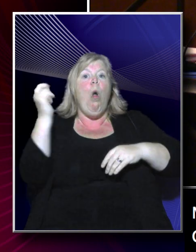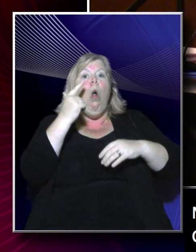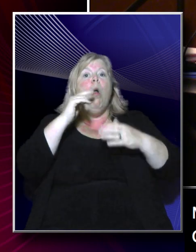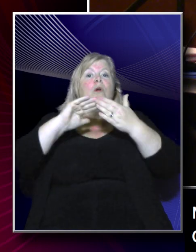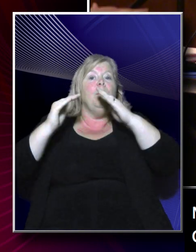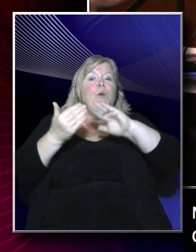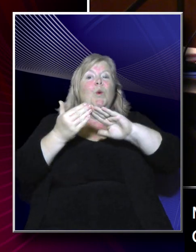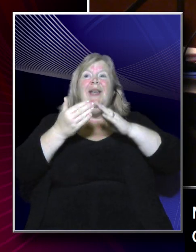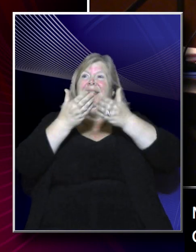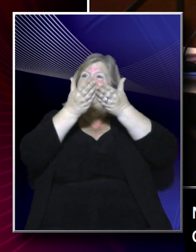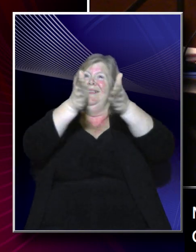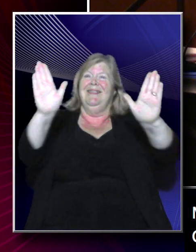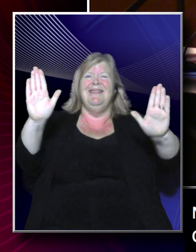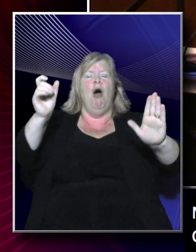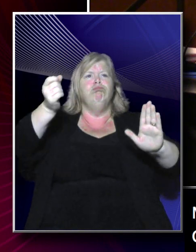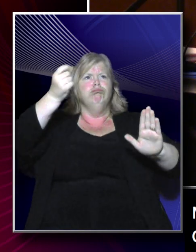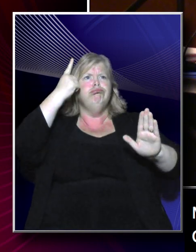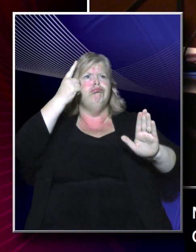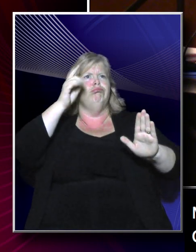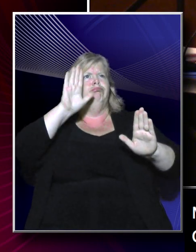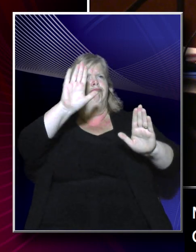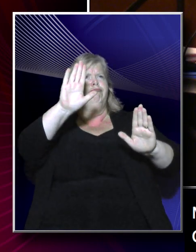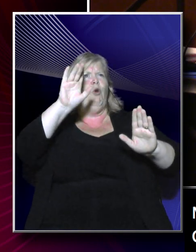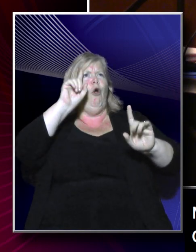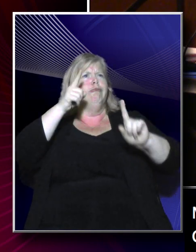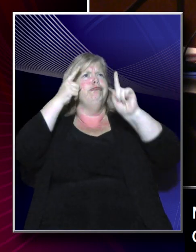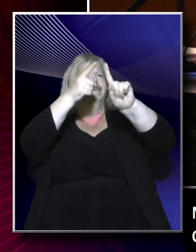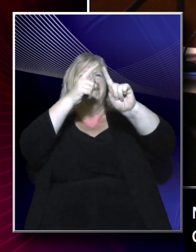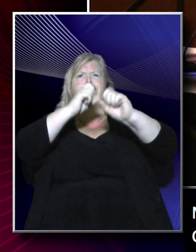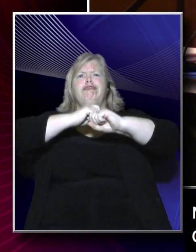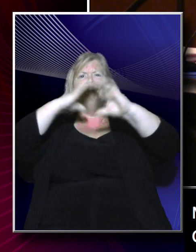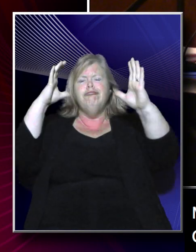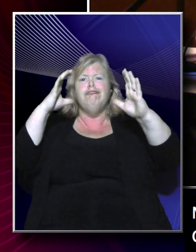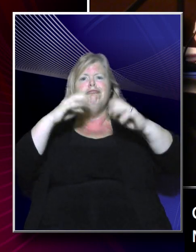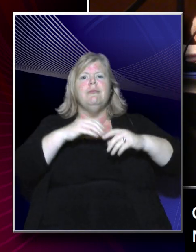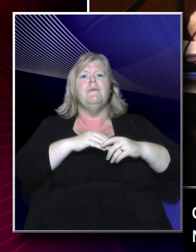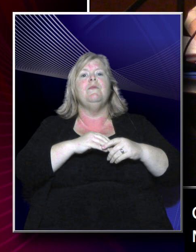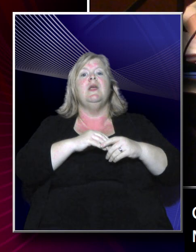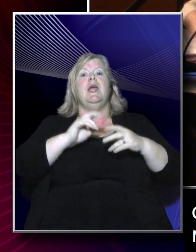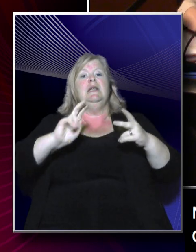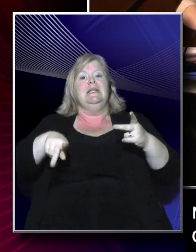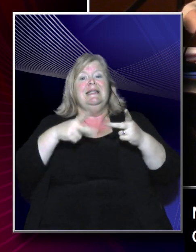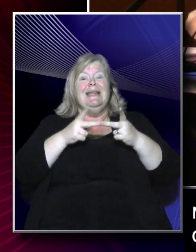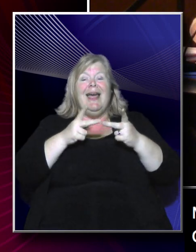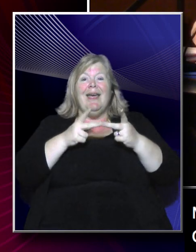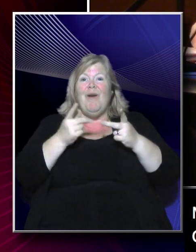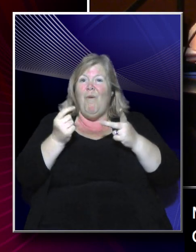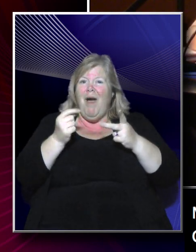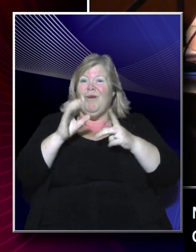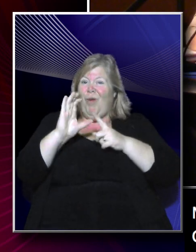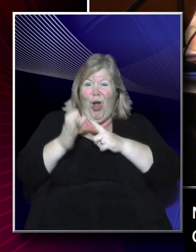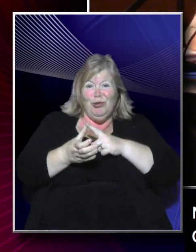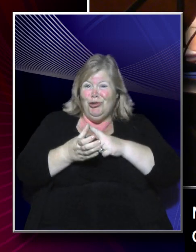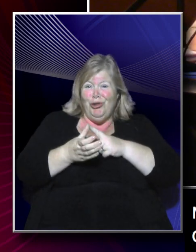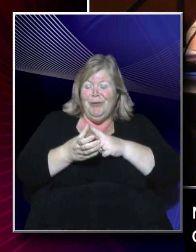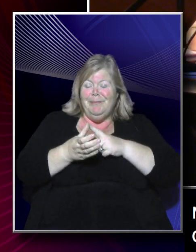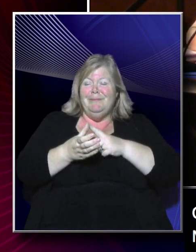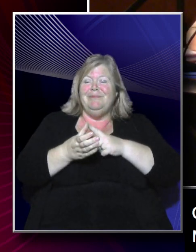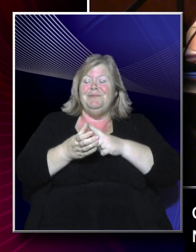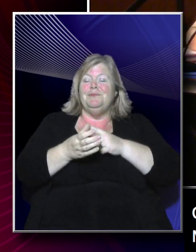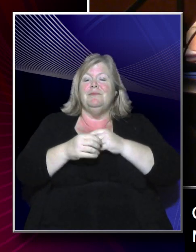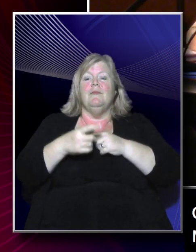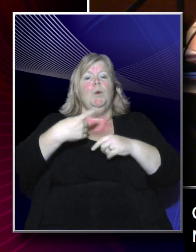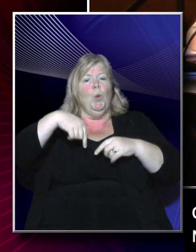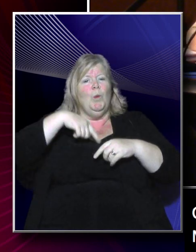our vision and mission. The second thing, which again is culture, is that we